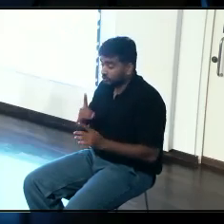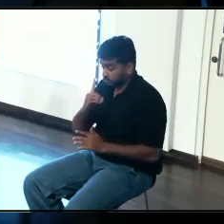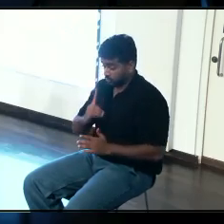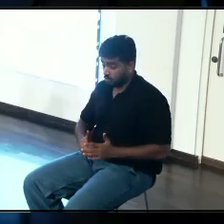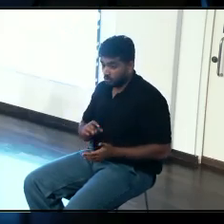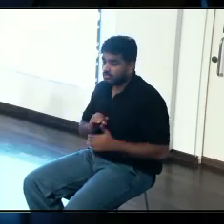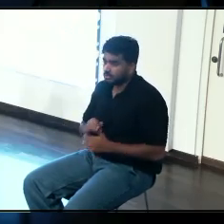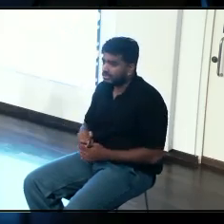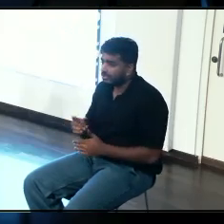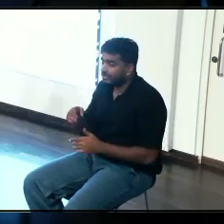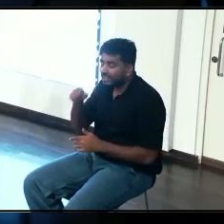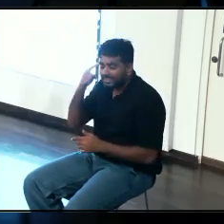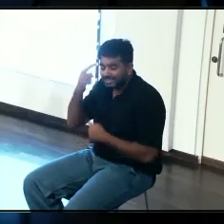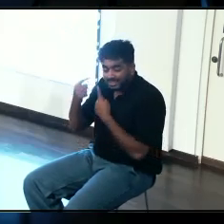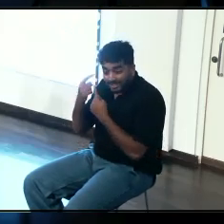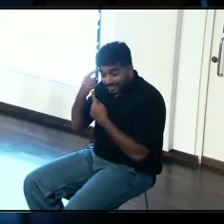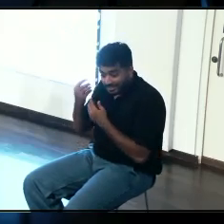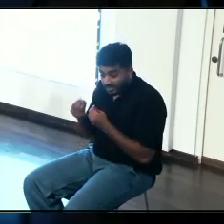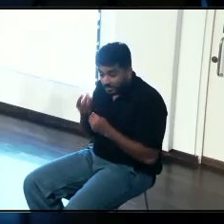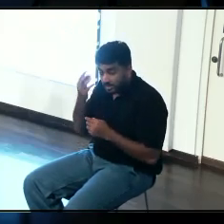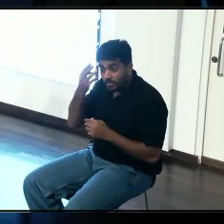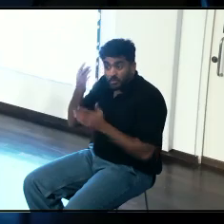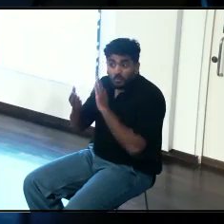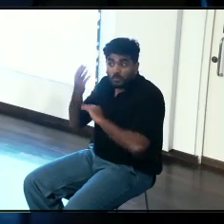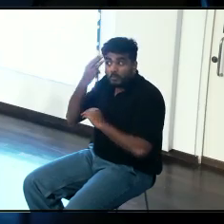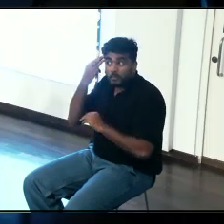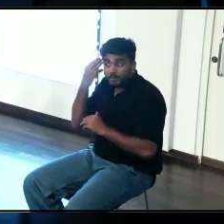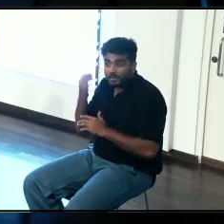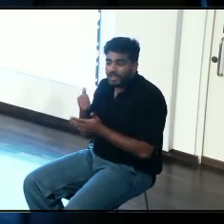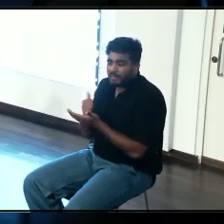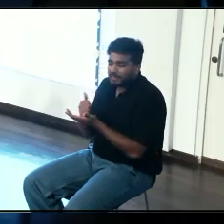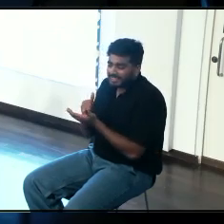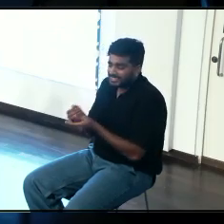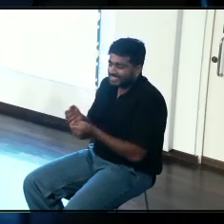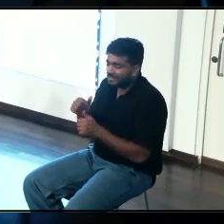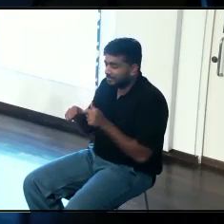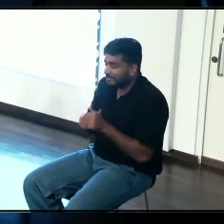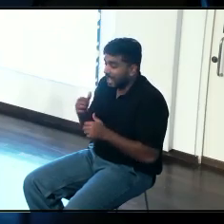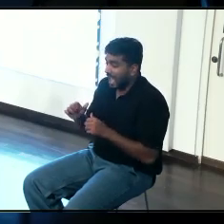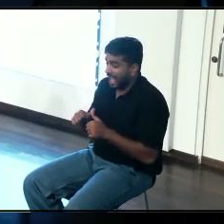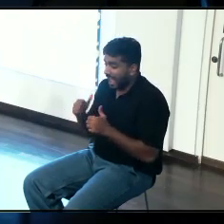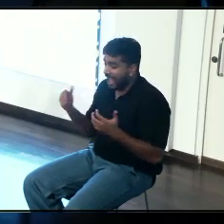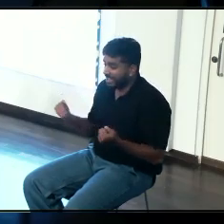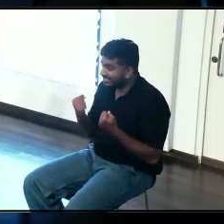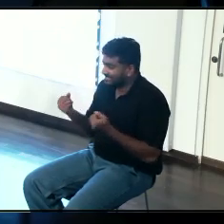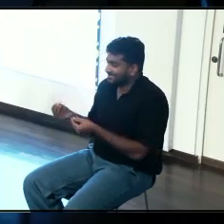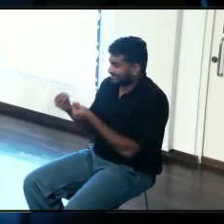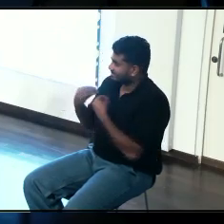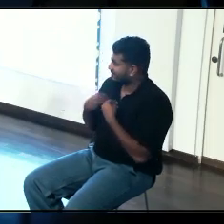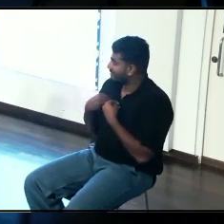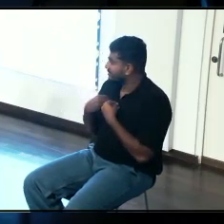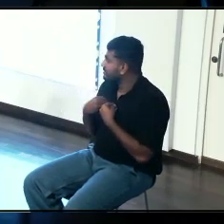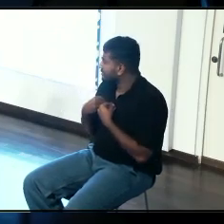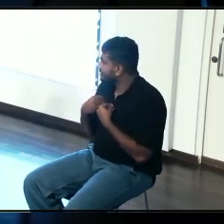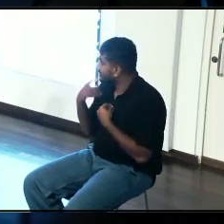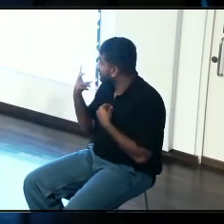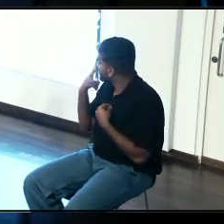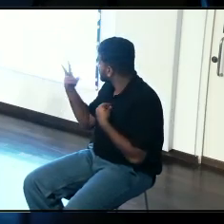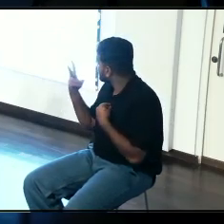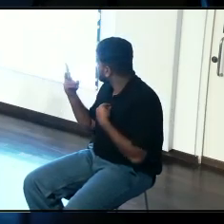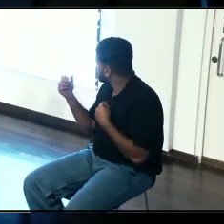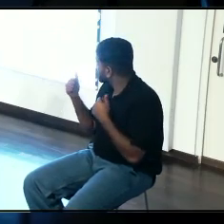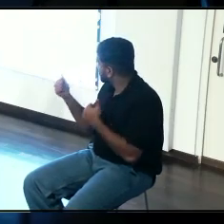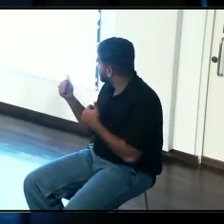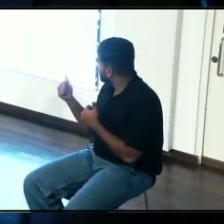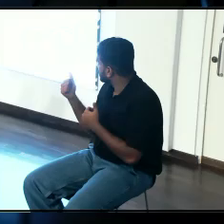stimulate her mind and boost her memory. So as you can see, the narrative of this moment is also so very fitting